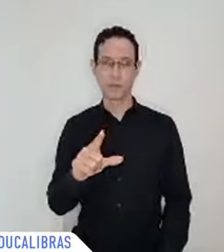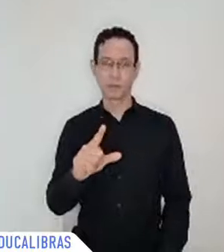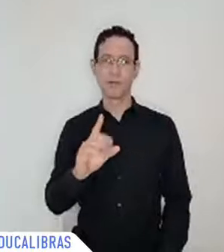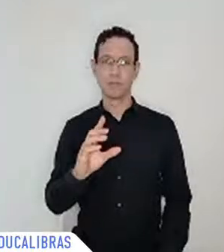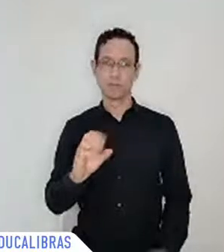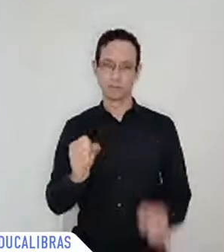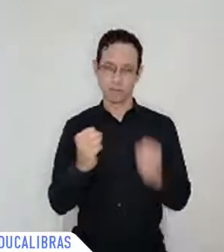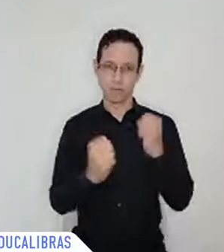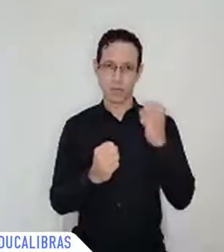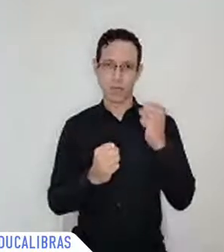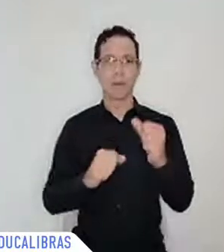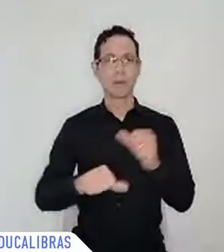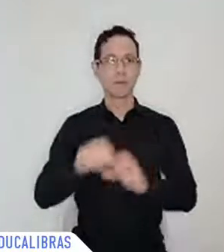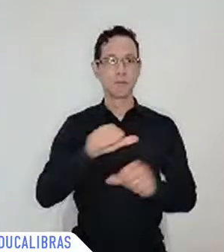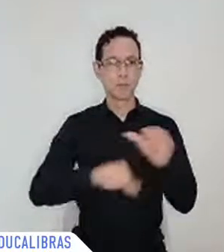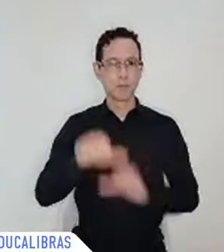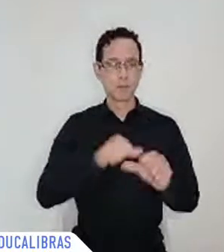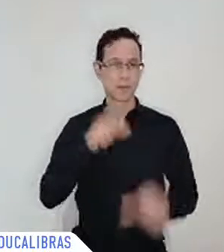process.